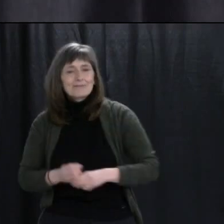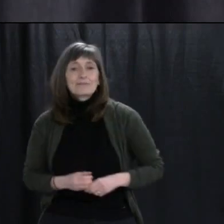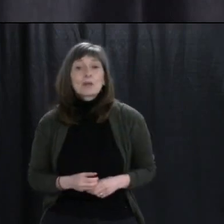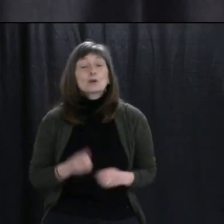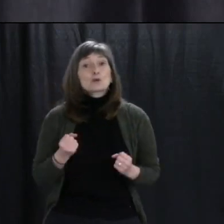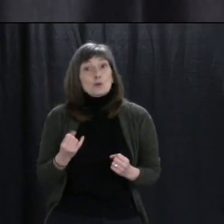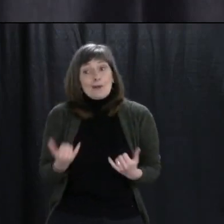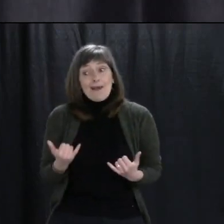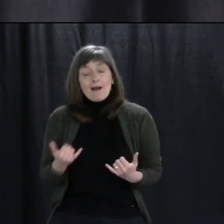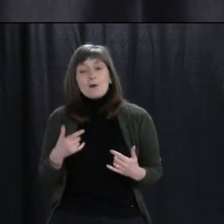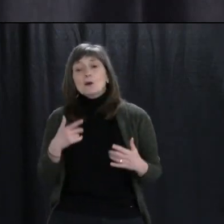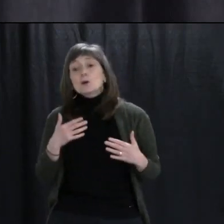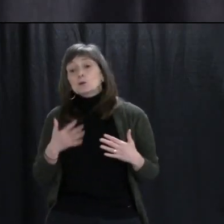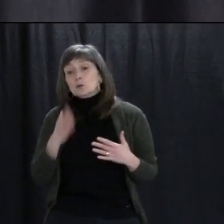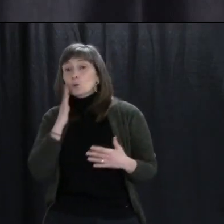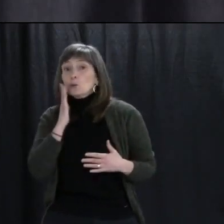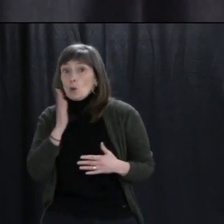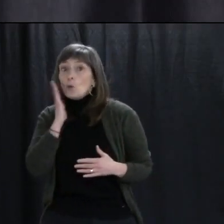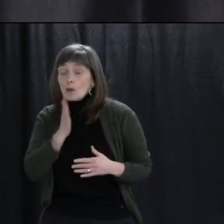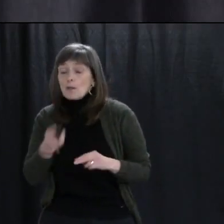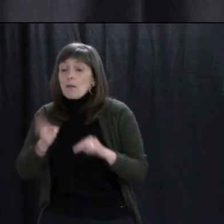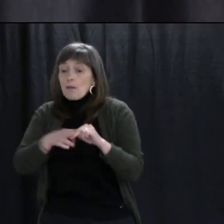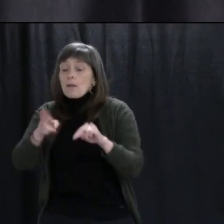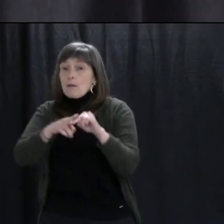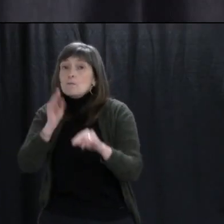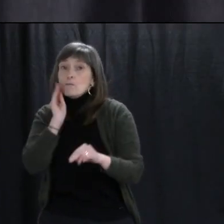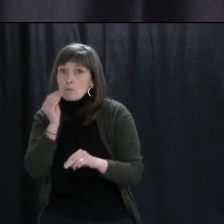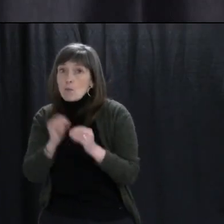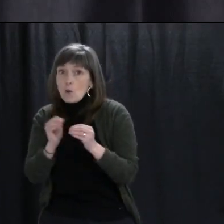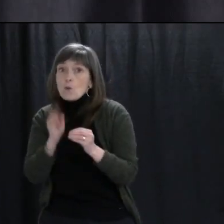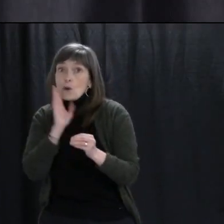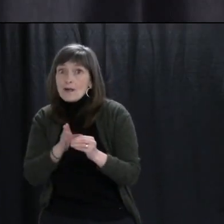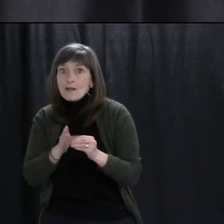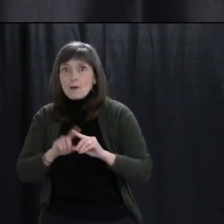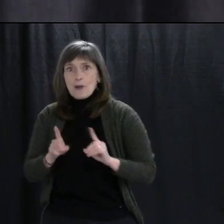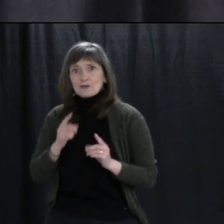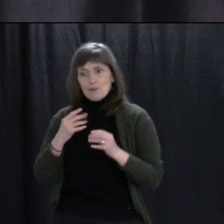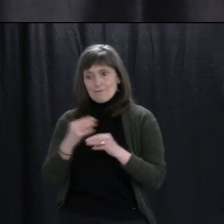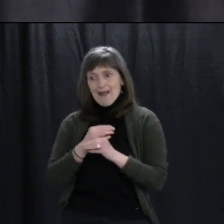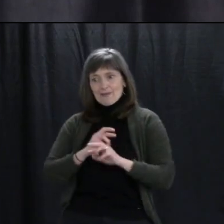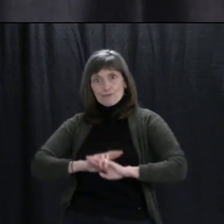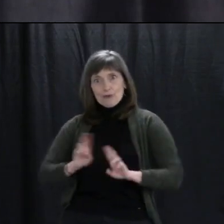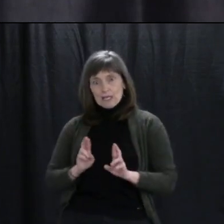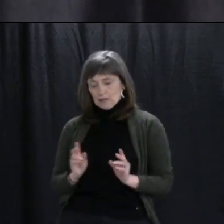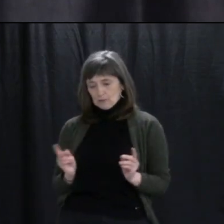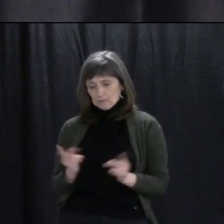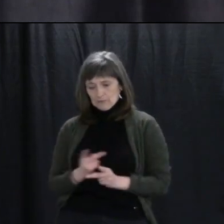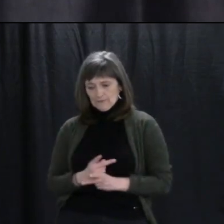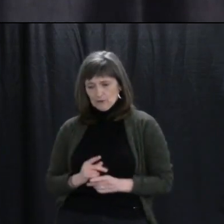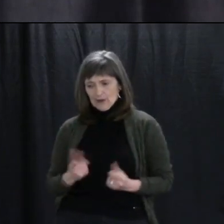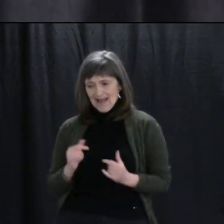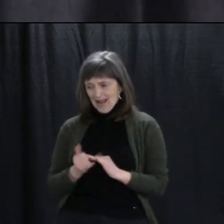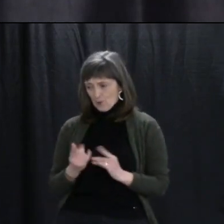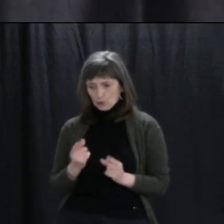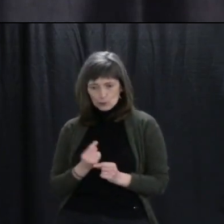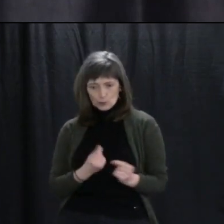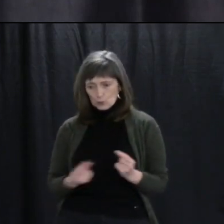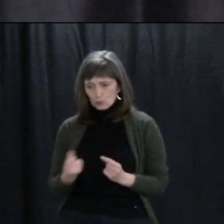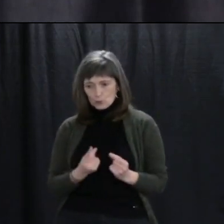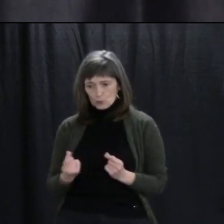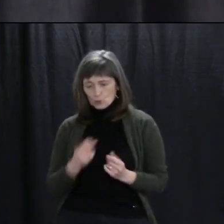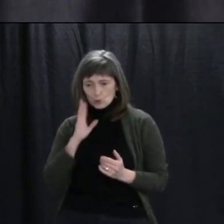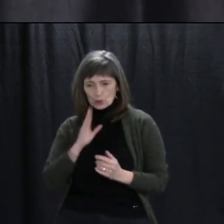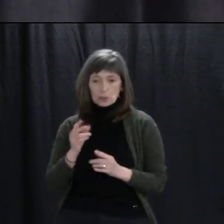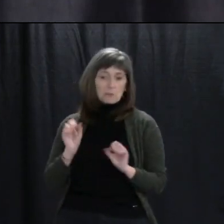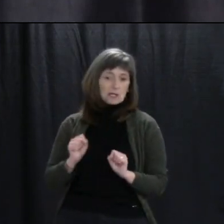So when the opportunity presents and the data is available, we will be in a position to produce models and scenarios. But